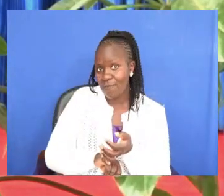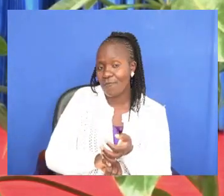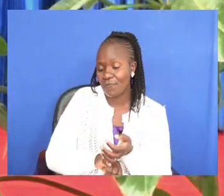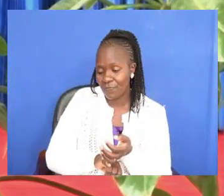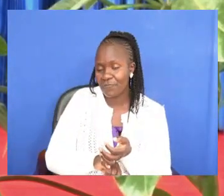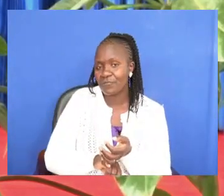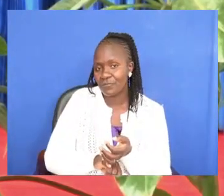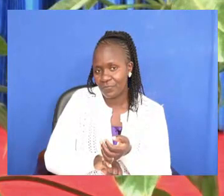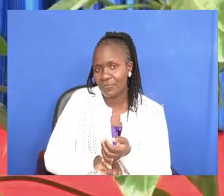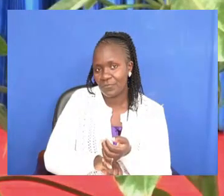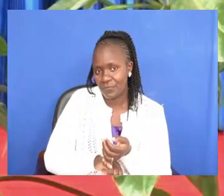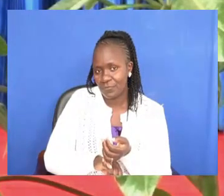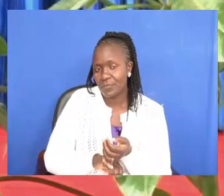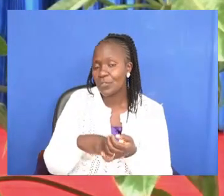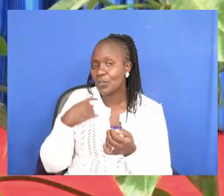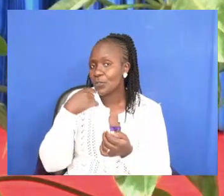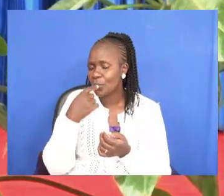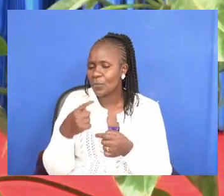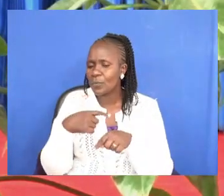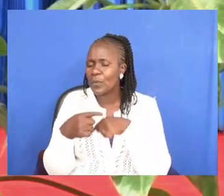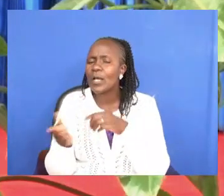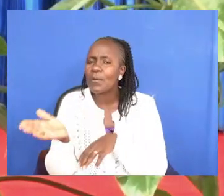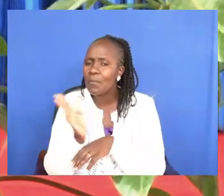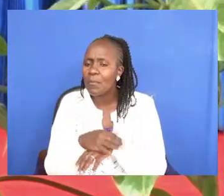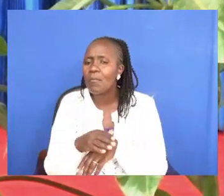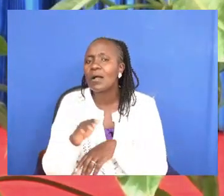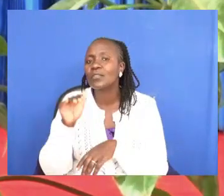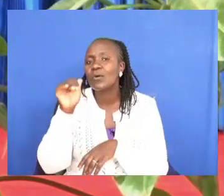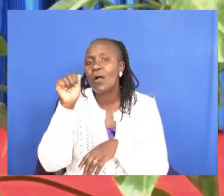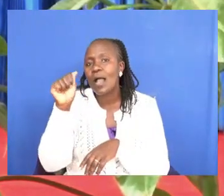Nabal's wife. So when they went to Abigail,